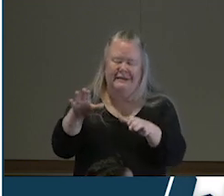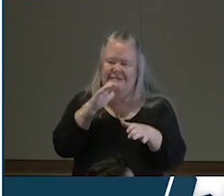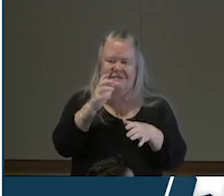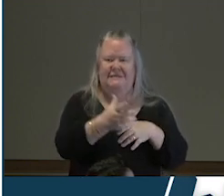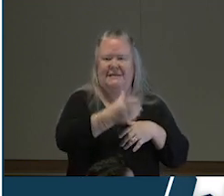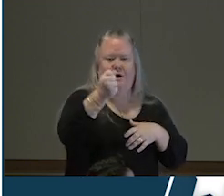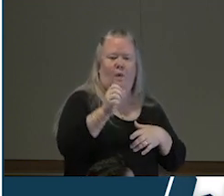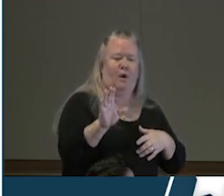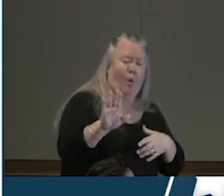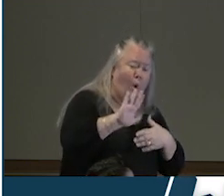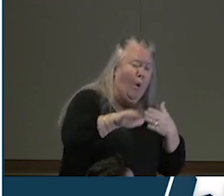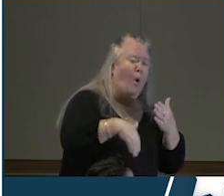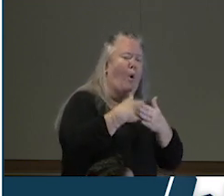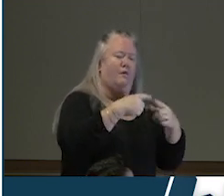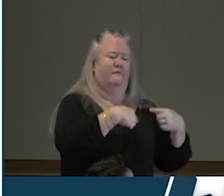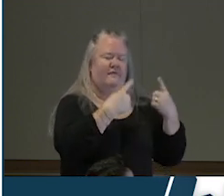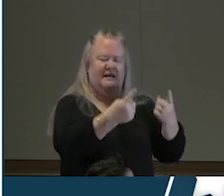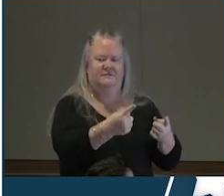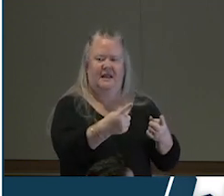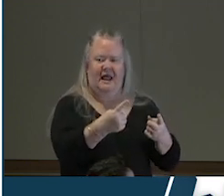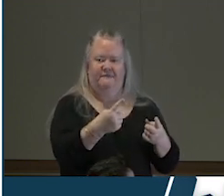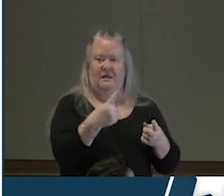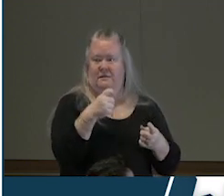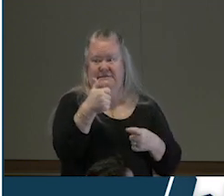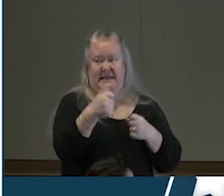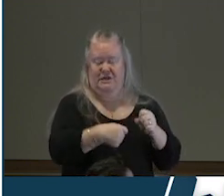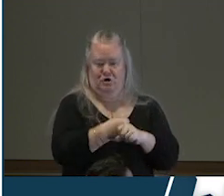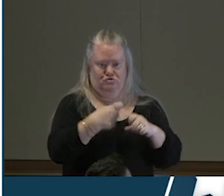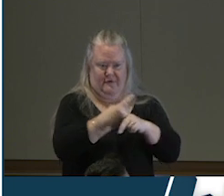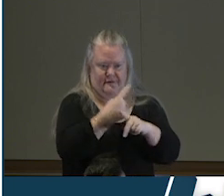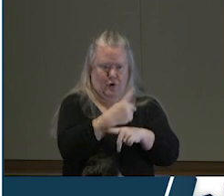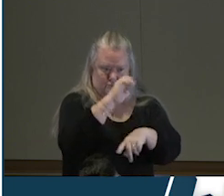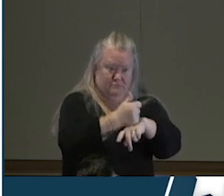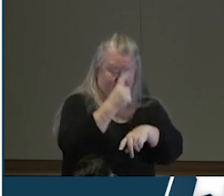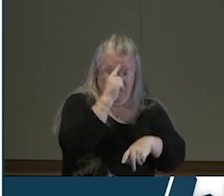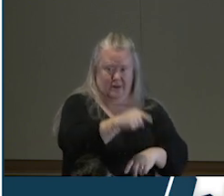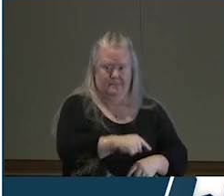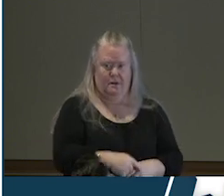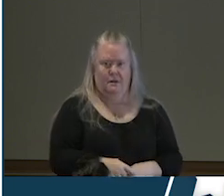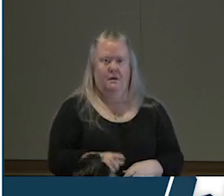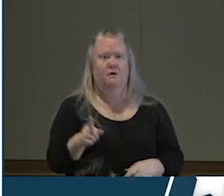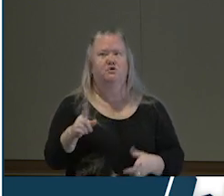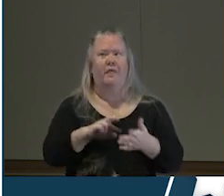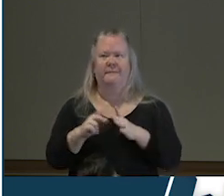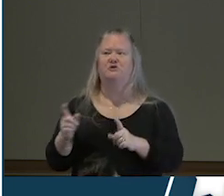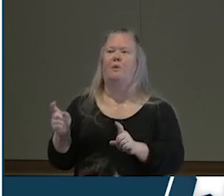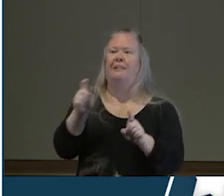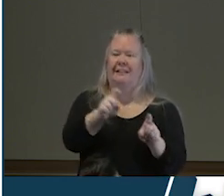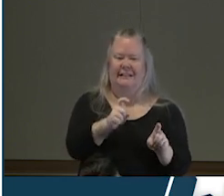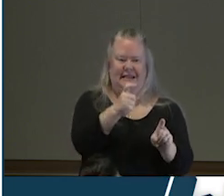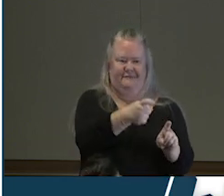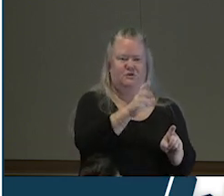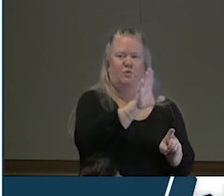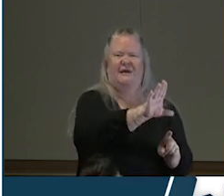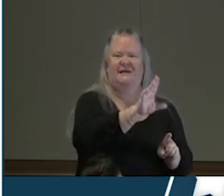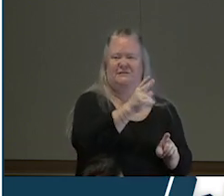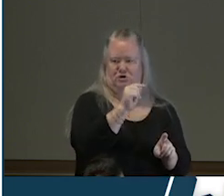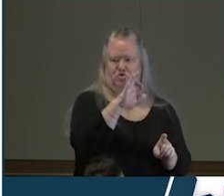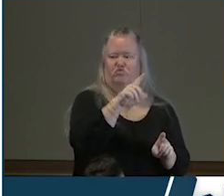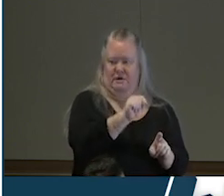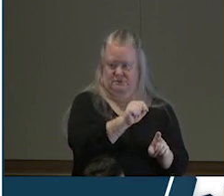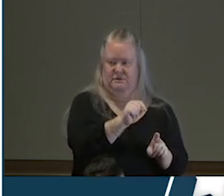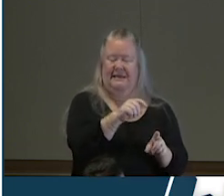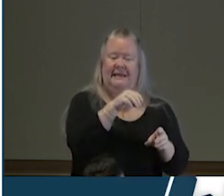take away all the things that I've spent the last decade figuring out for him. So she would leave it to a trust. She would leave it to a